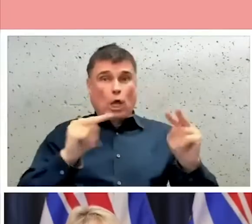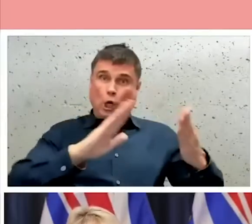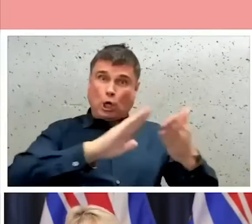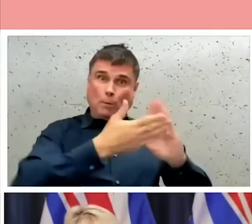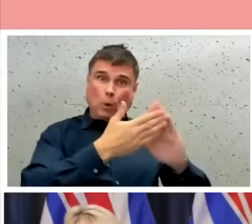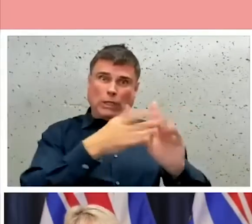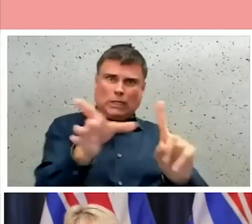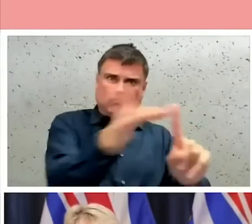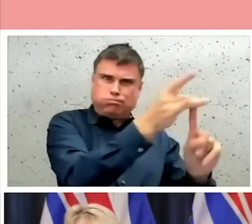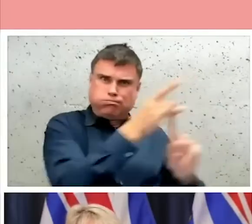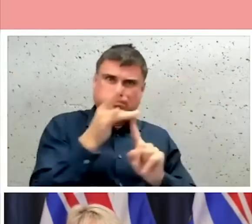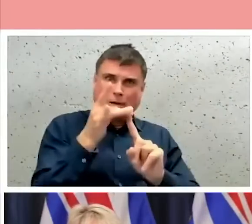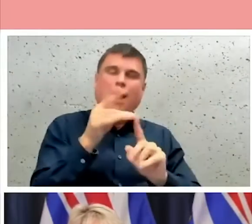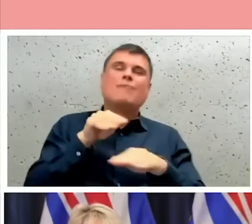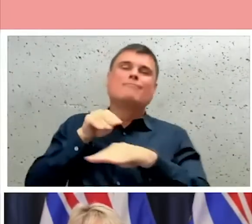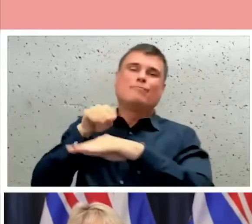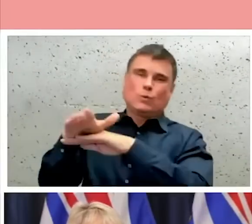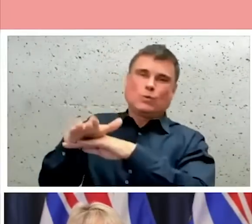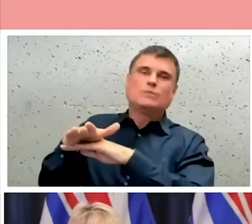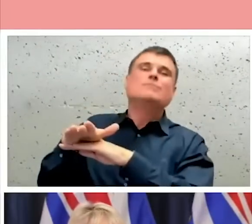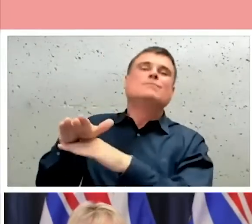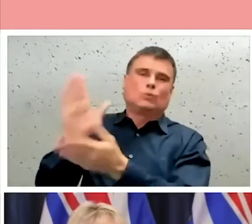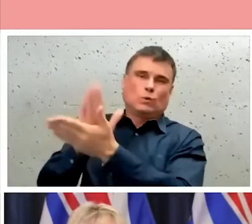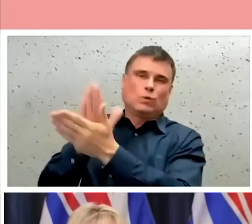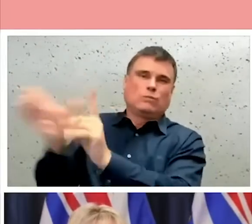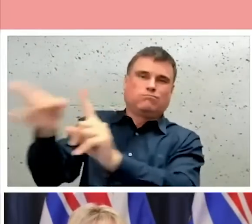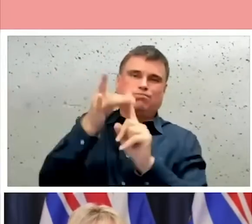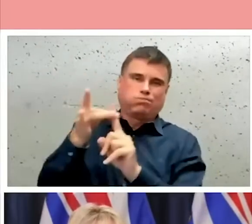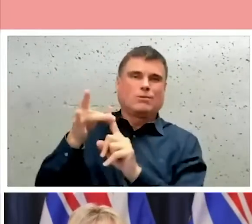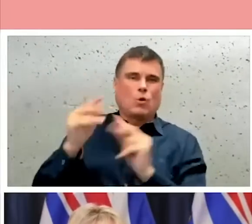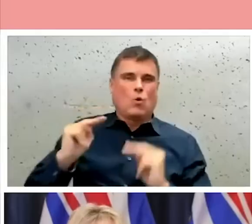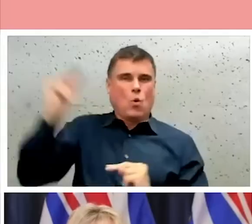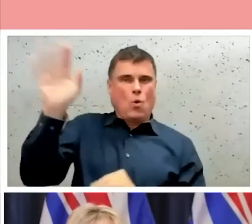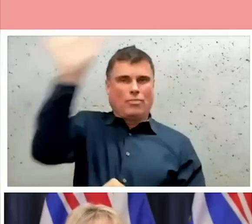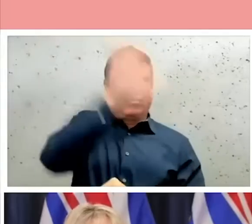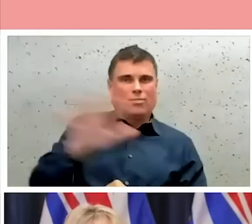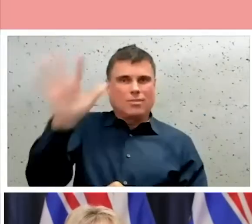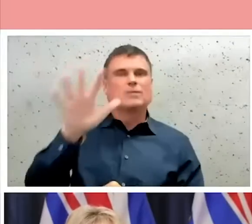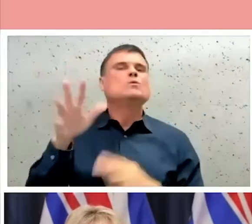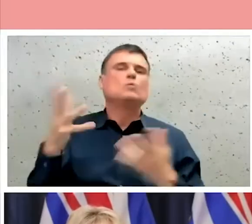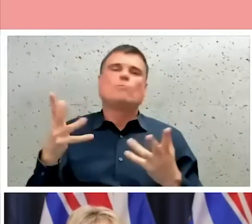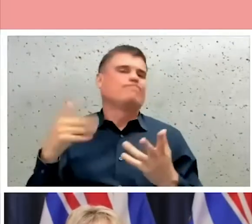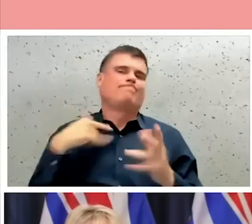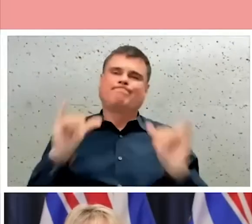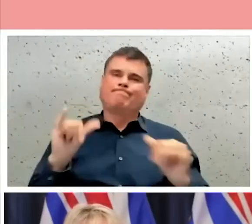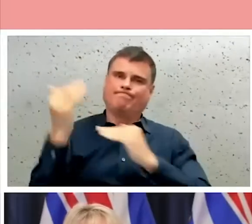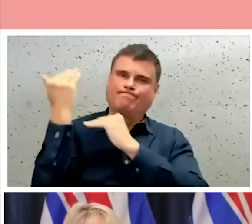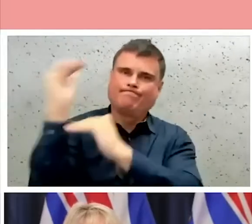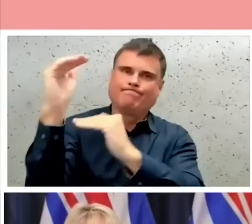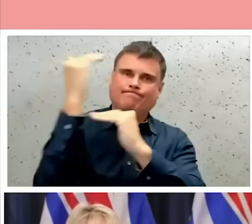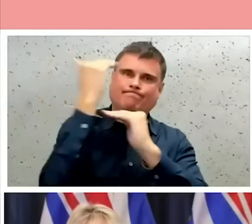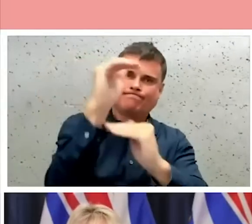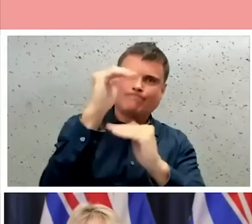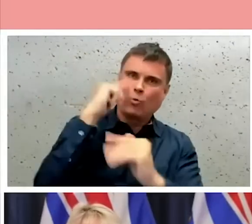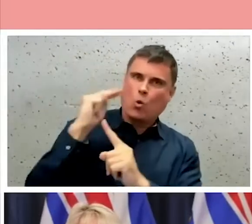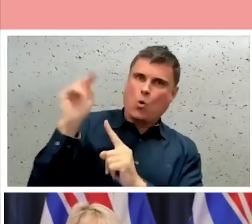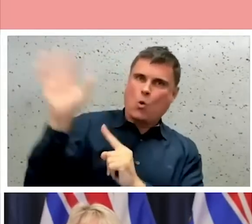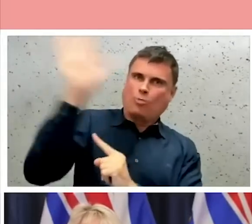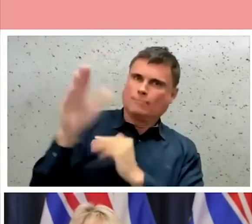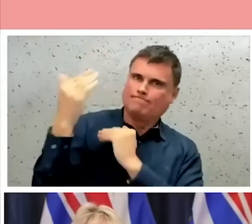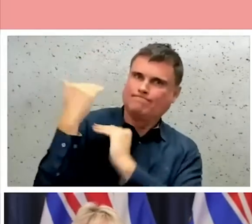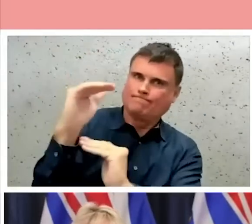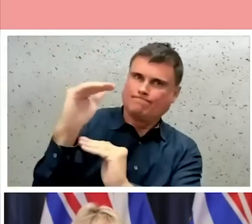and reasons why we brought in additional measures in much of the north last week. We do see, however, that those